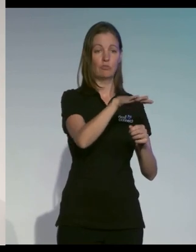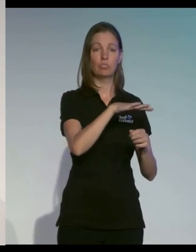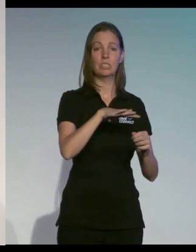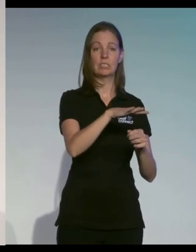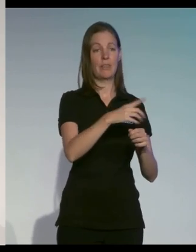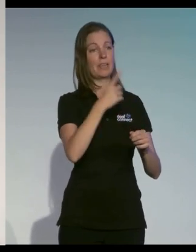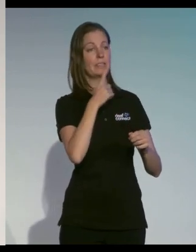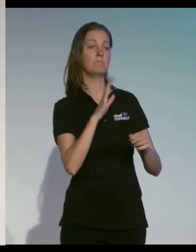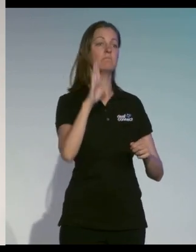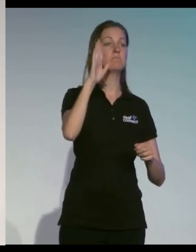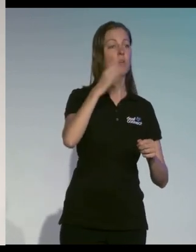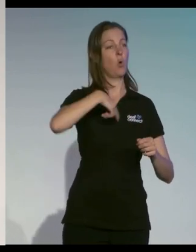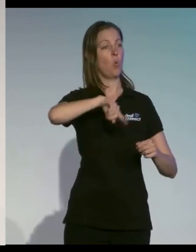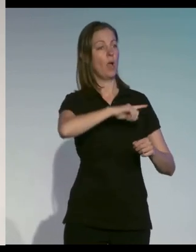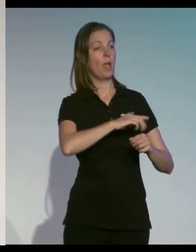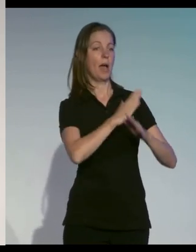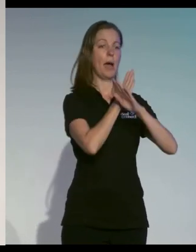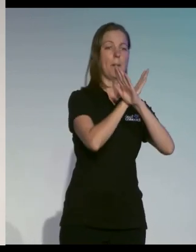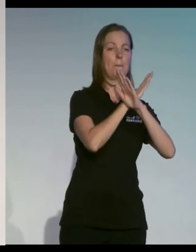to be LGBTIQ free zones.